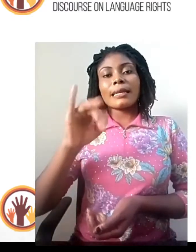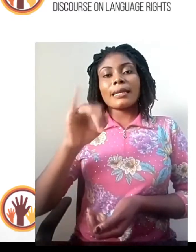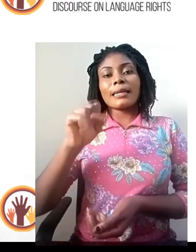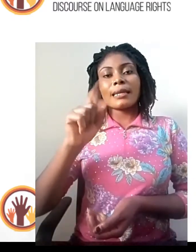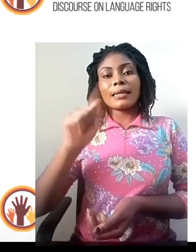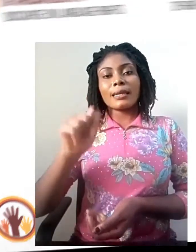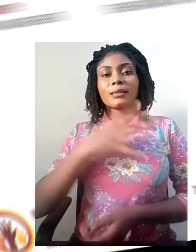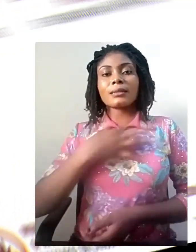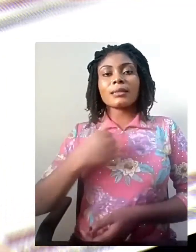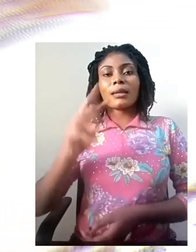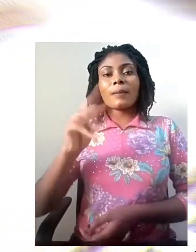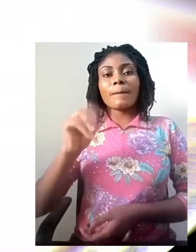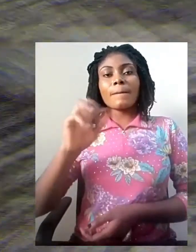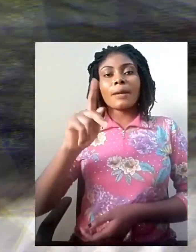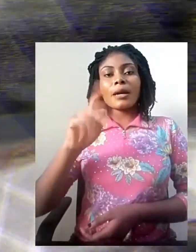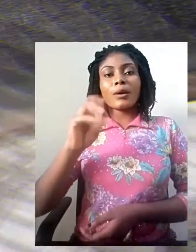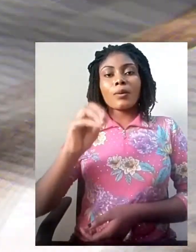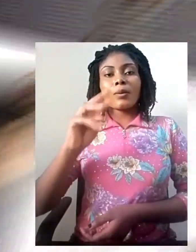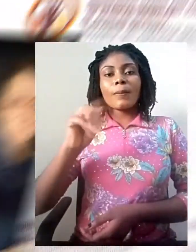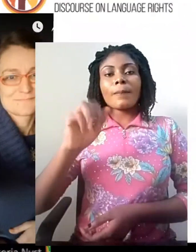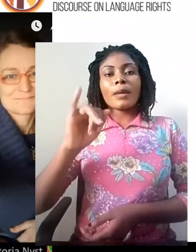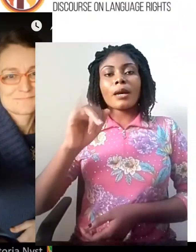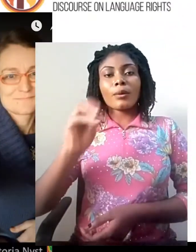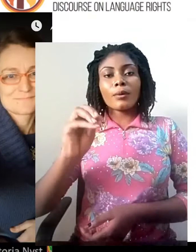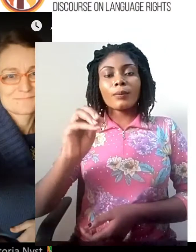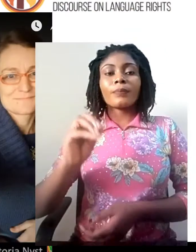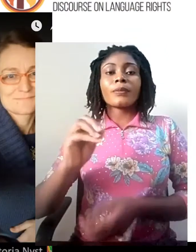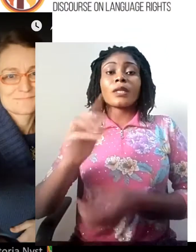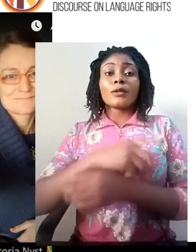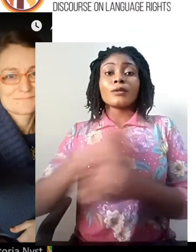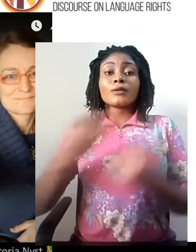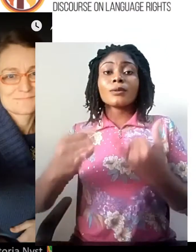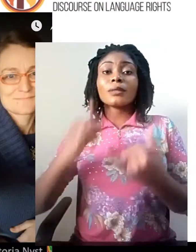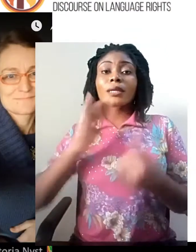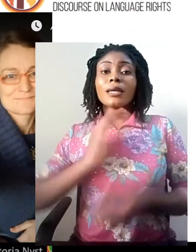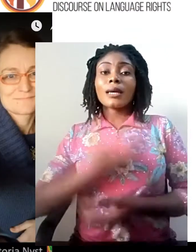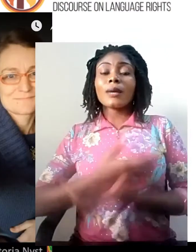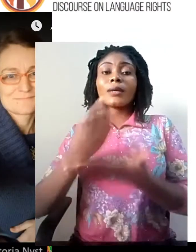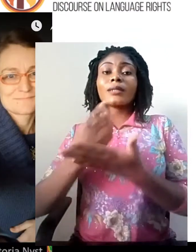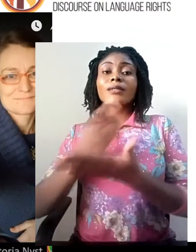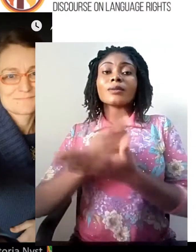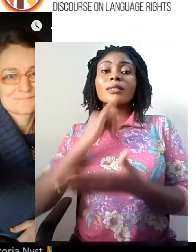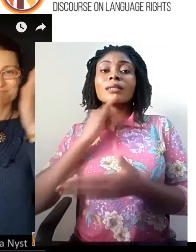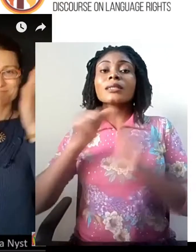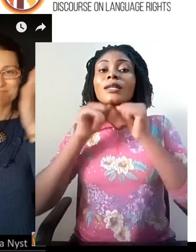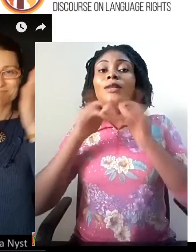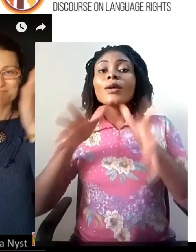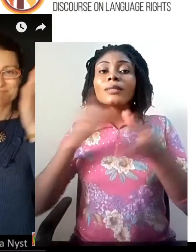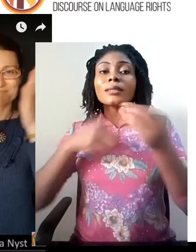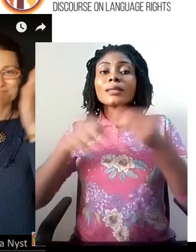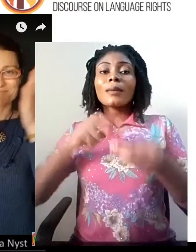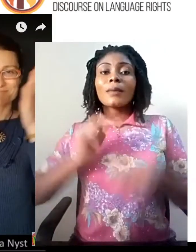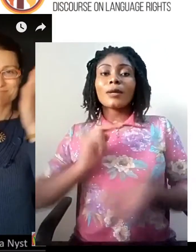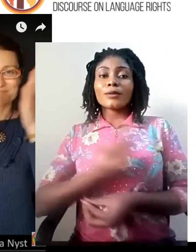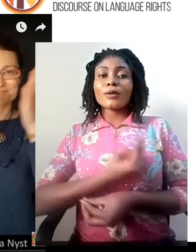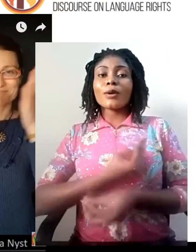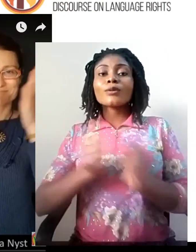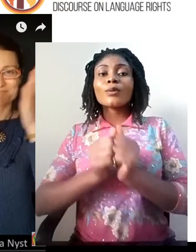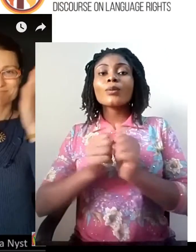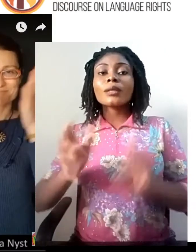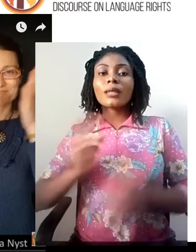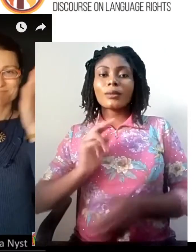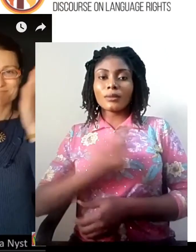topic is Nothing About Us Without Us, the challenges of research in African